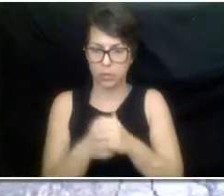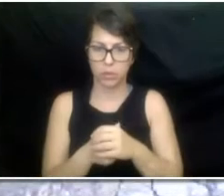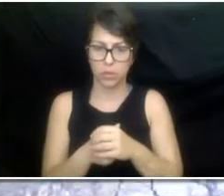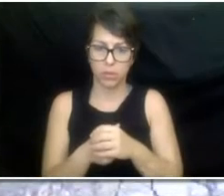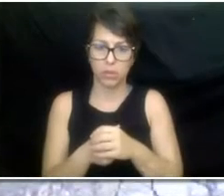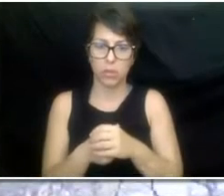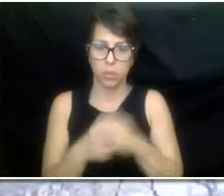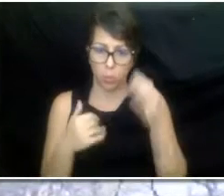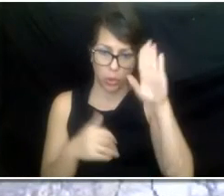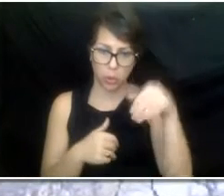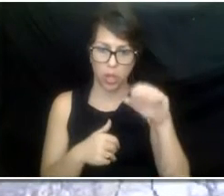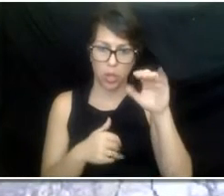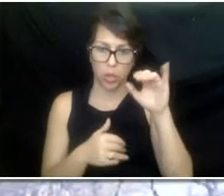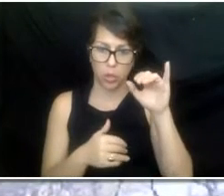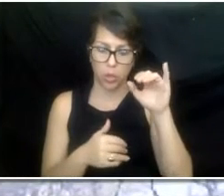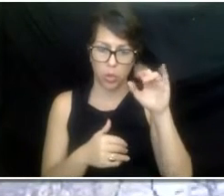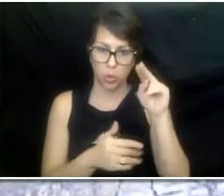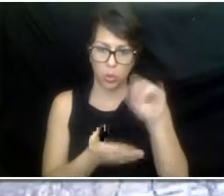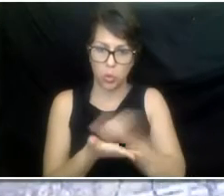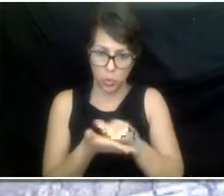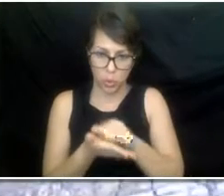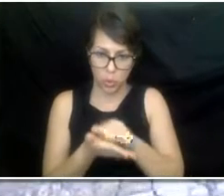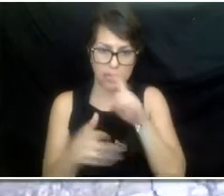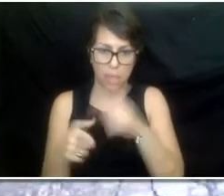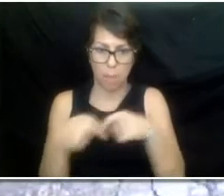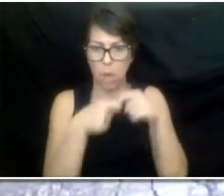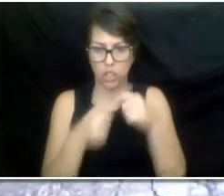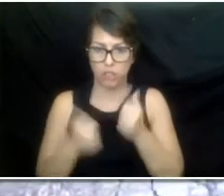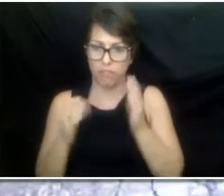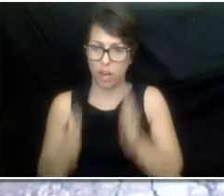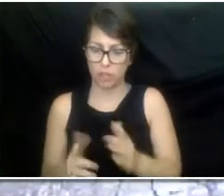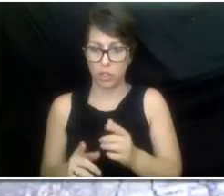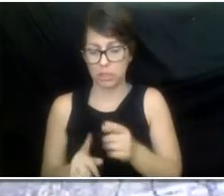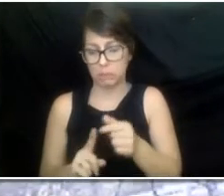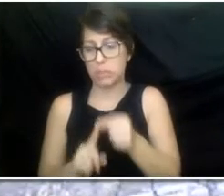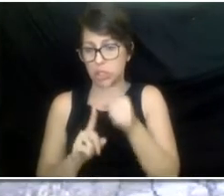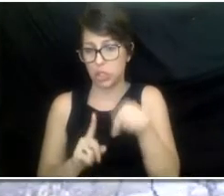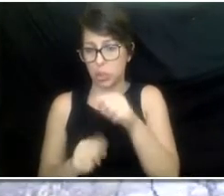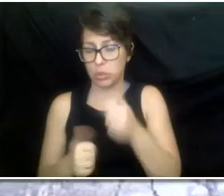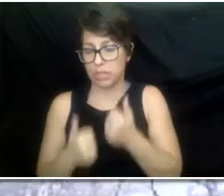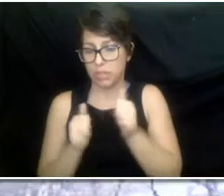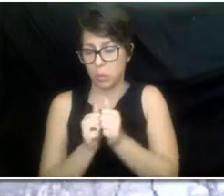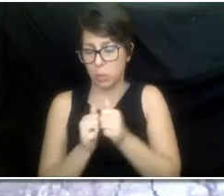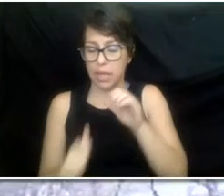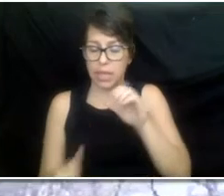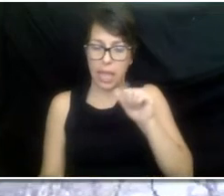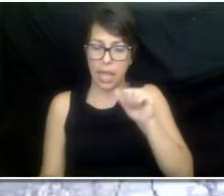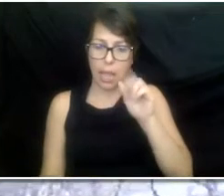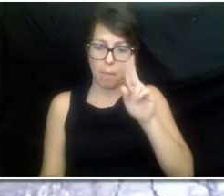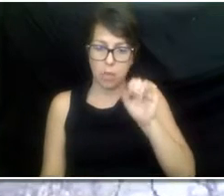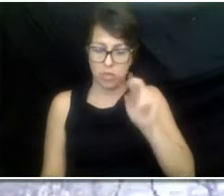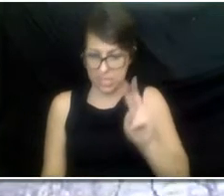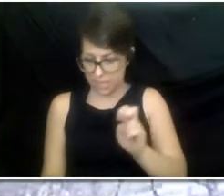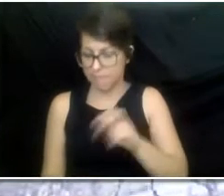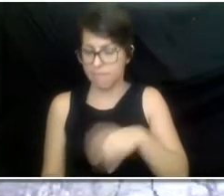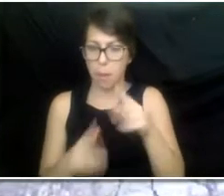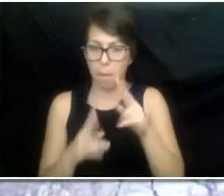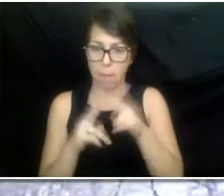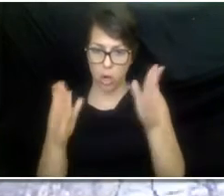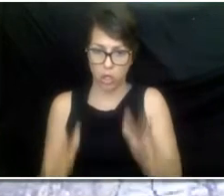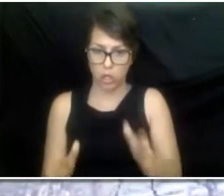for information for survivors right now and we are exploring all Pathways for in for information that